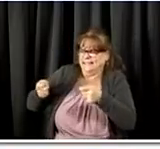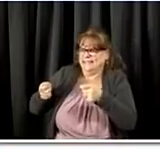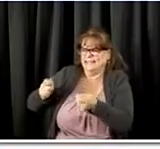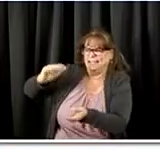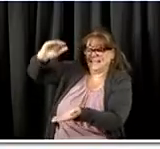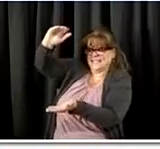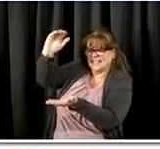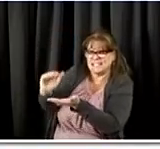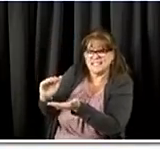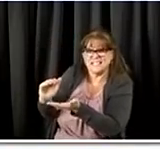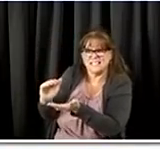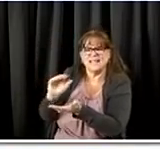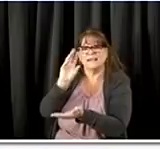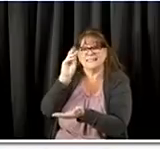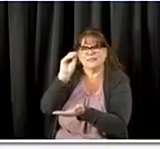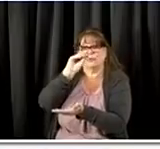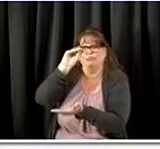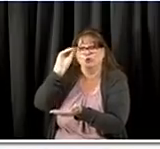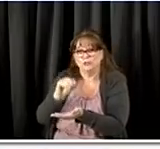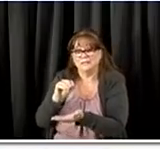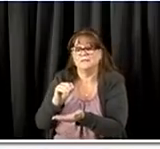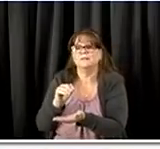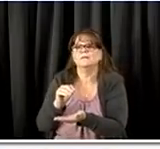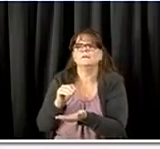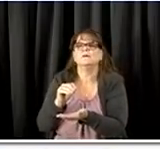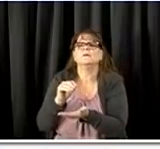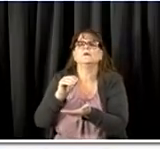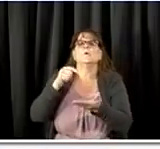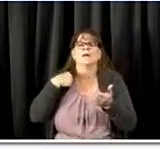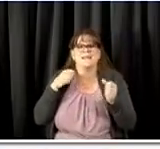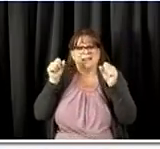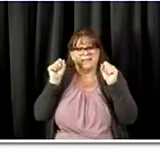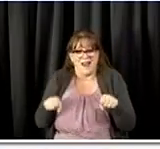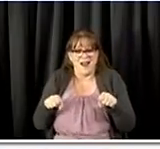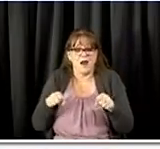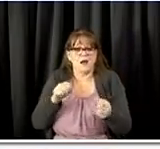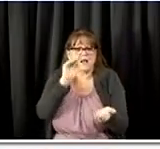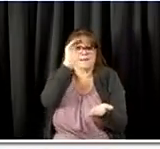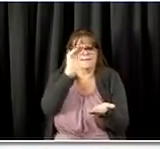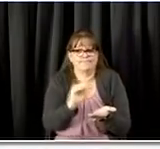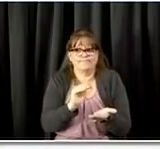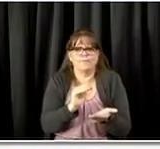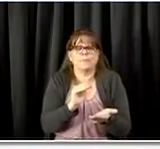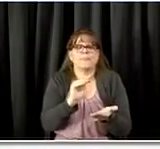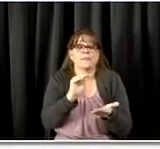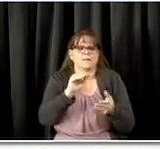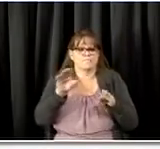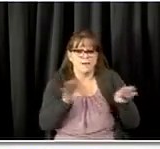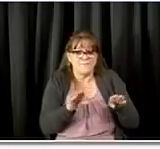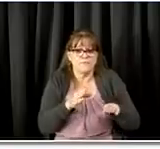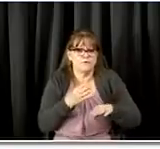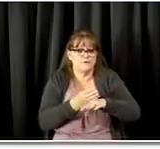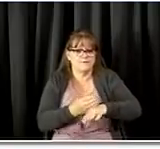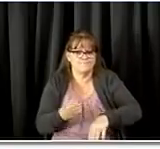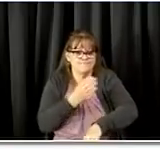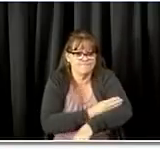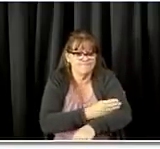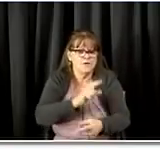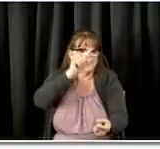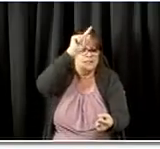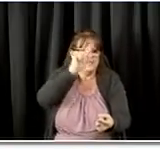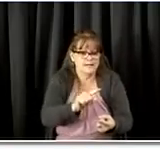transmission control, you'll see we have even more deaths. However, if we can reverse the trend and really improve our transmission control, improve social distancing,